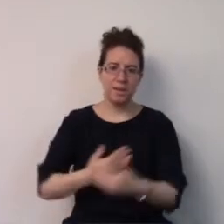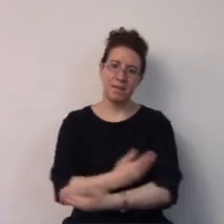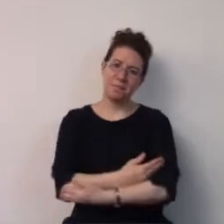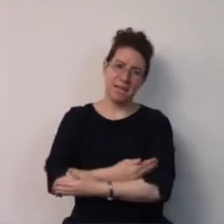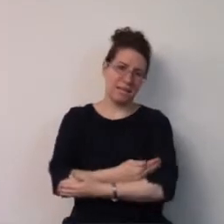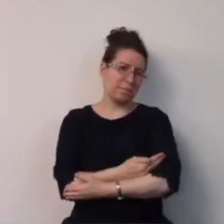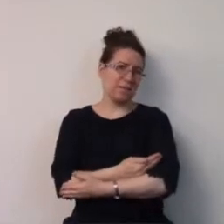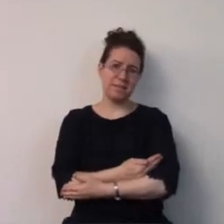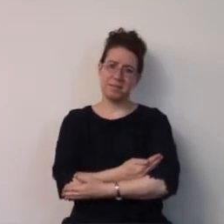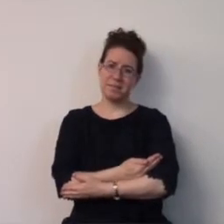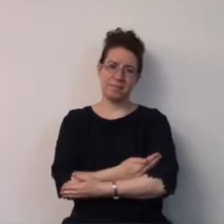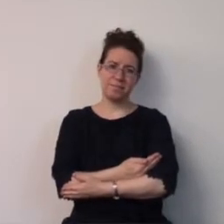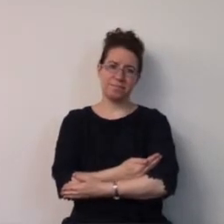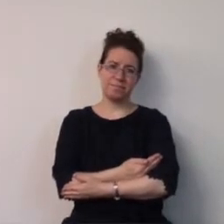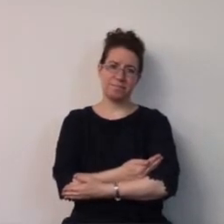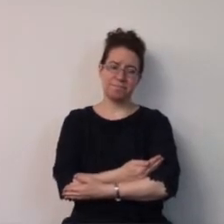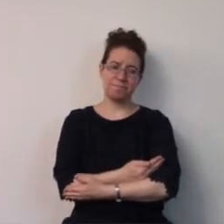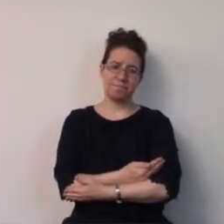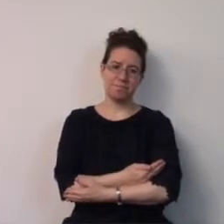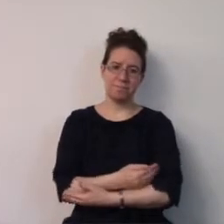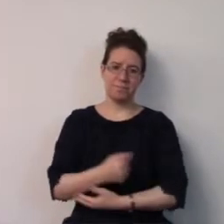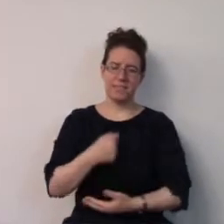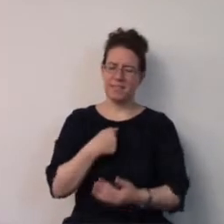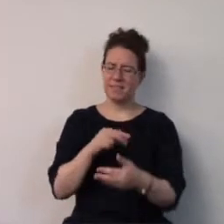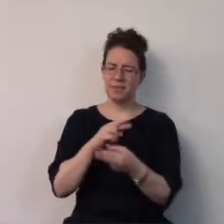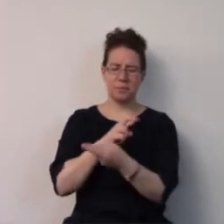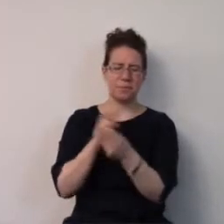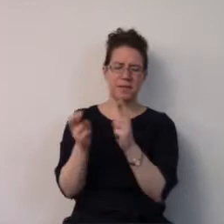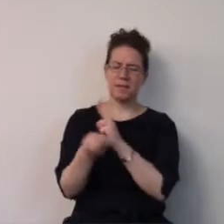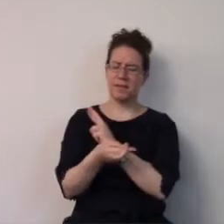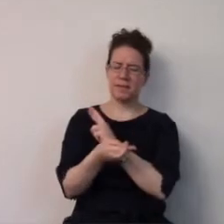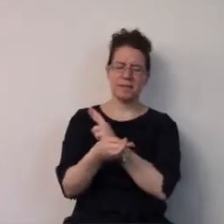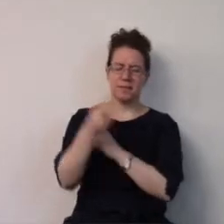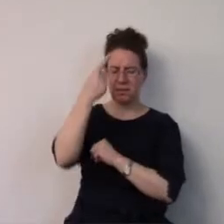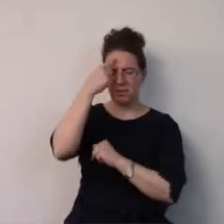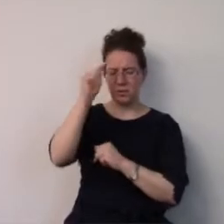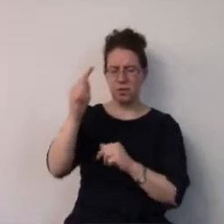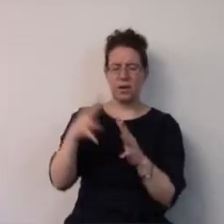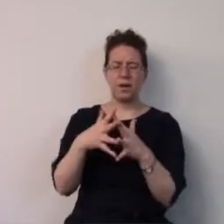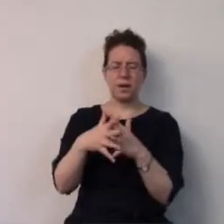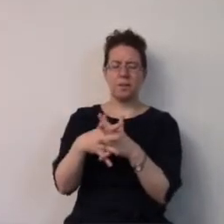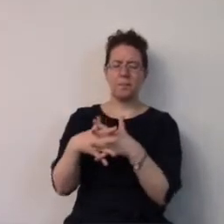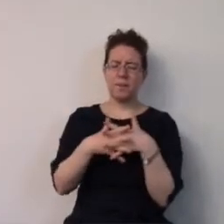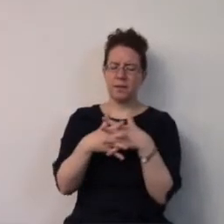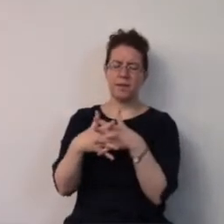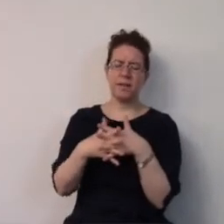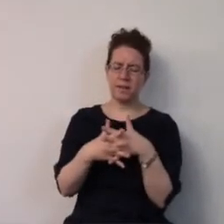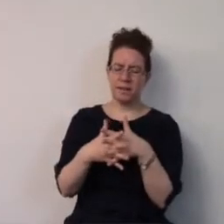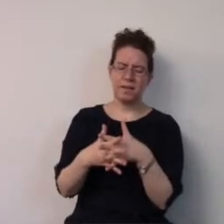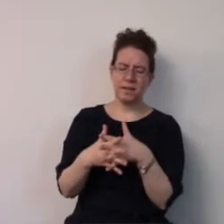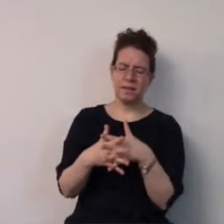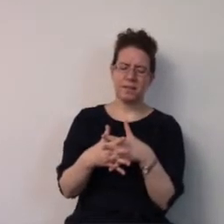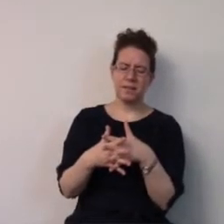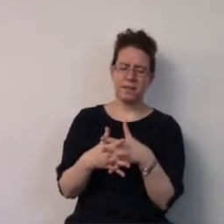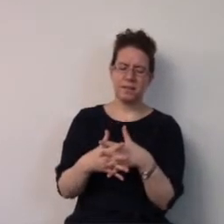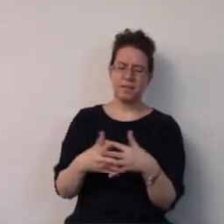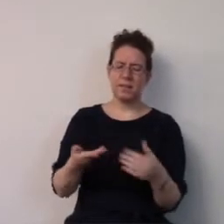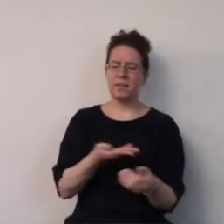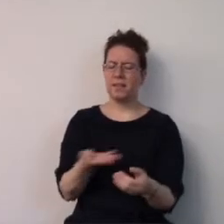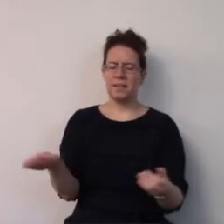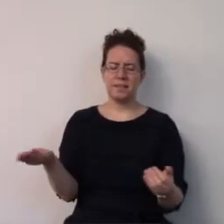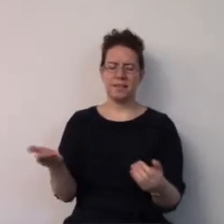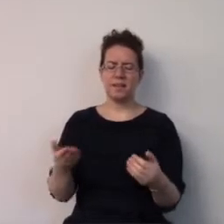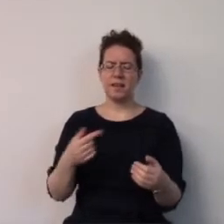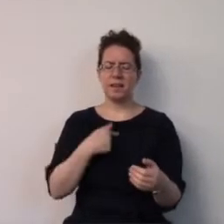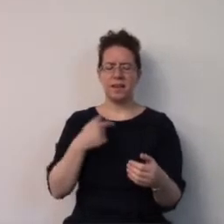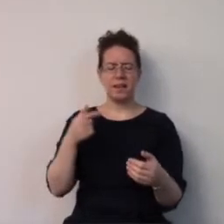have mercy. This is why we need to be baptized in the name of, in a watery grave, in the name of Jesus. That's why we need to be